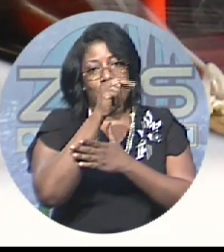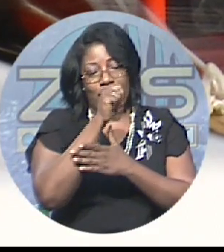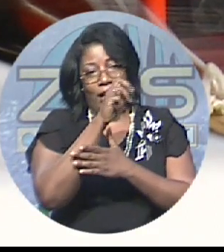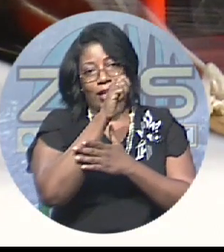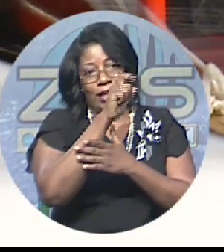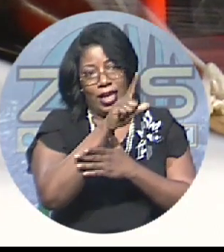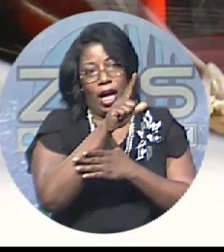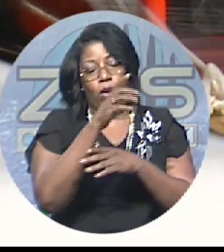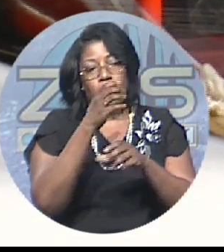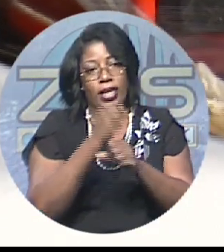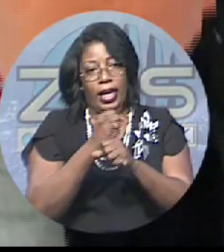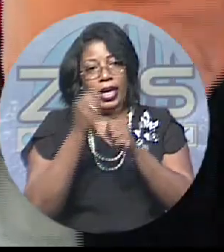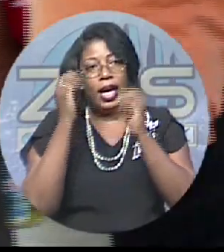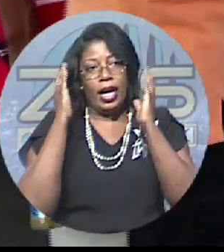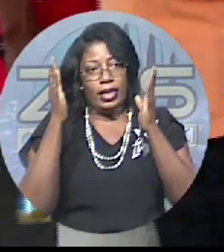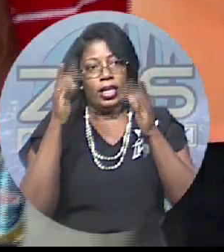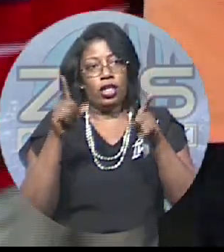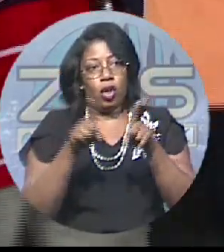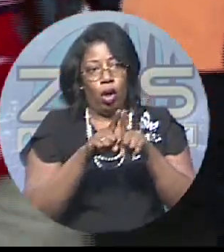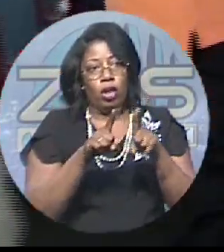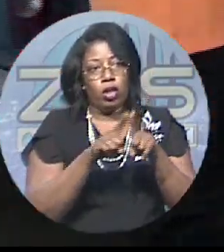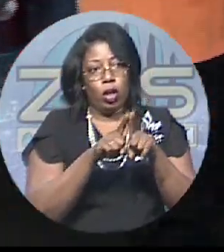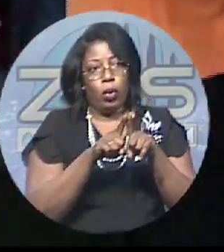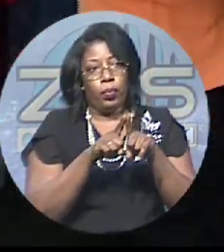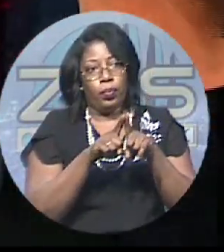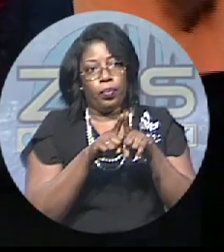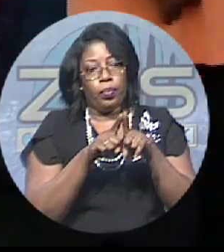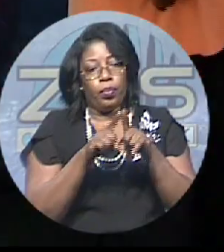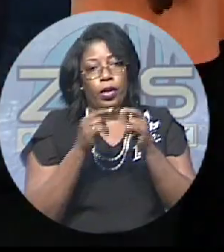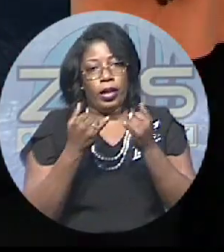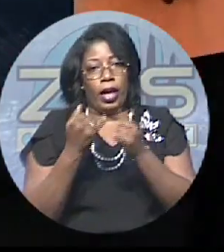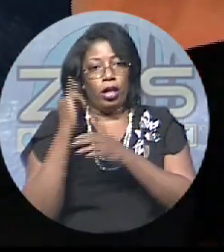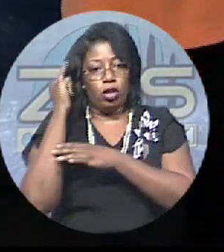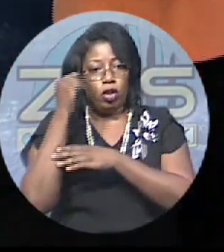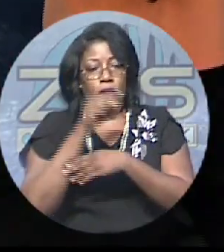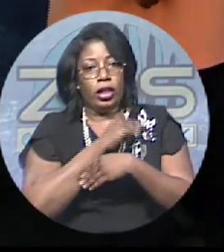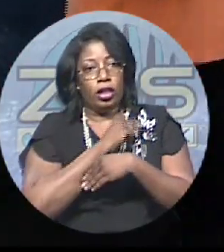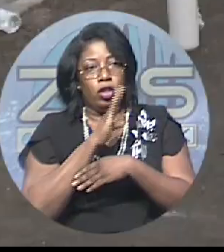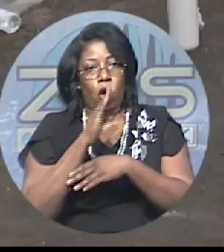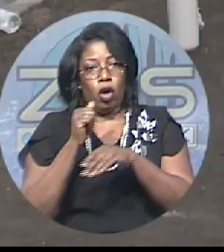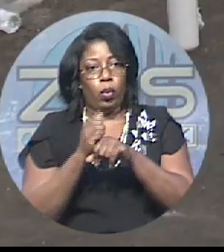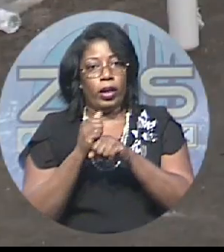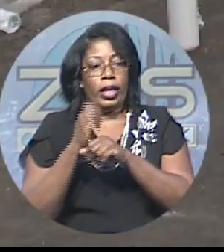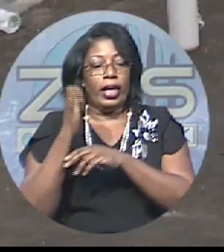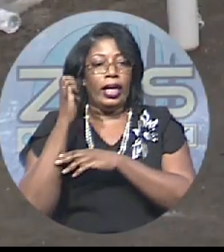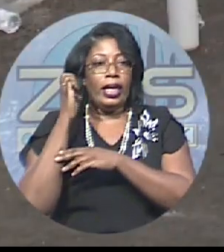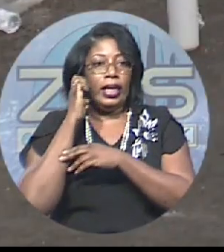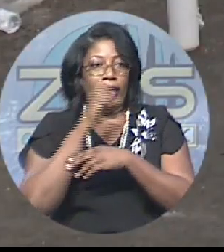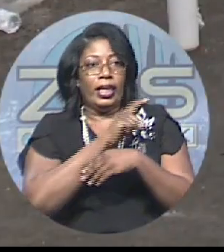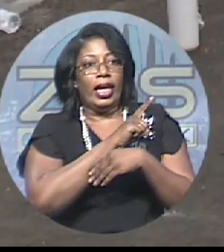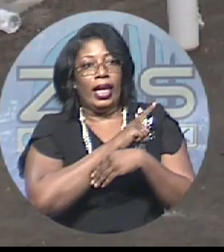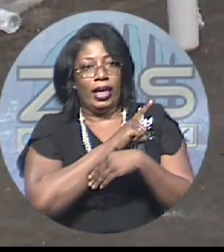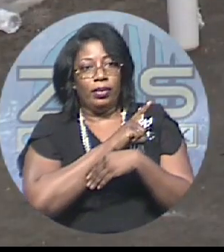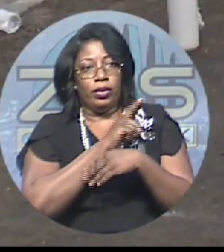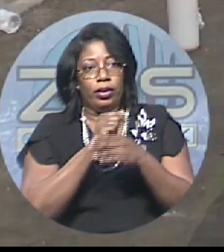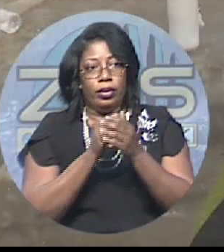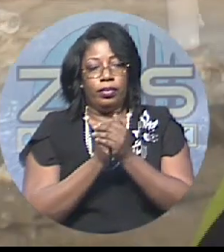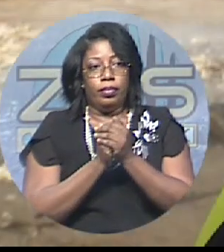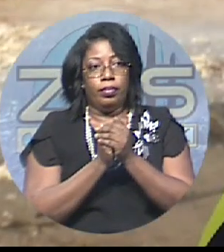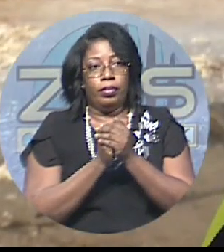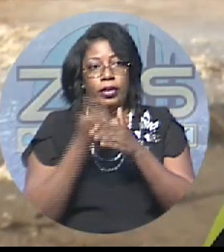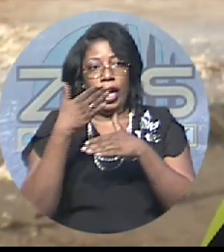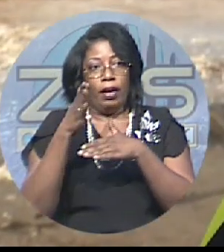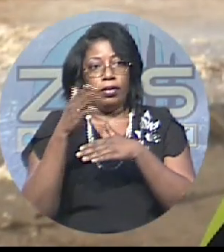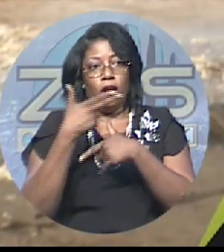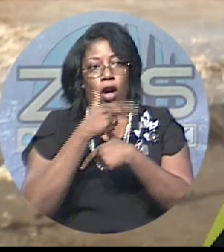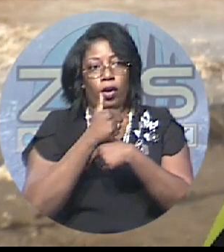also getting the attention of descendants of that island. Our Julian Gibson spoke with Elaine Lightfoot. Since the hurricane,